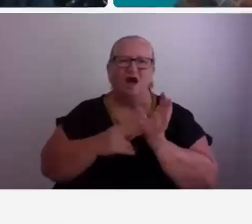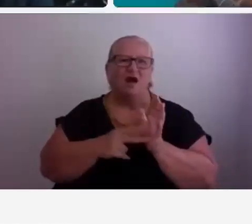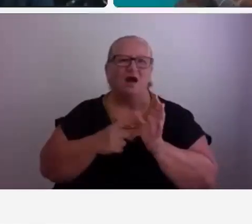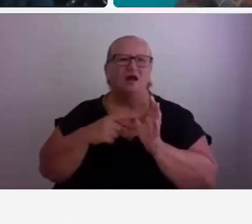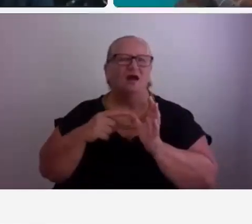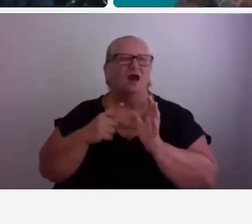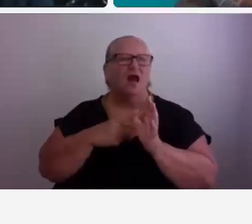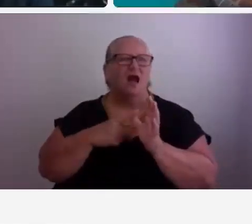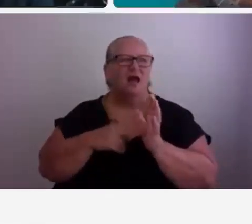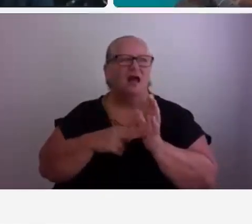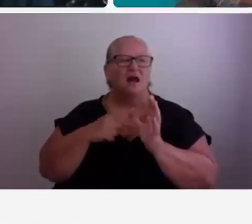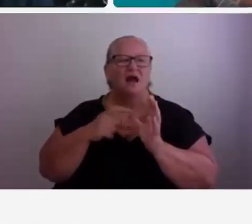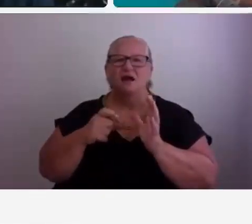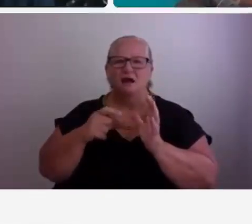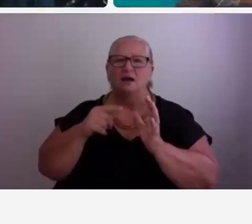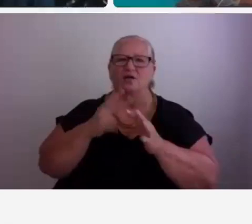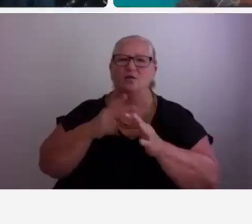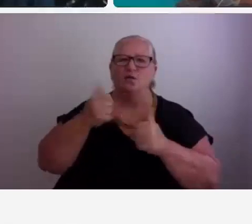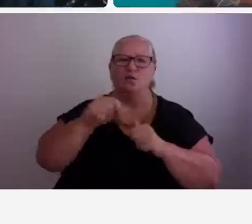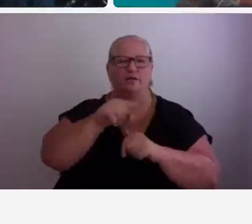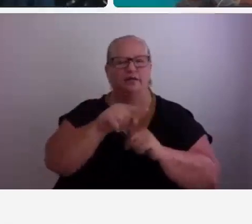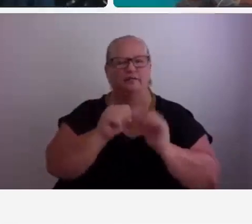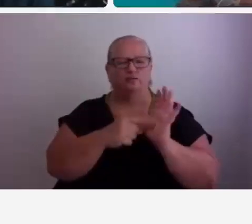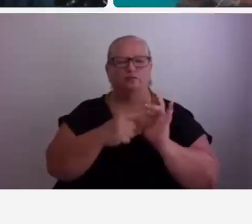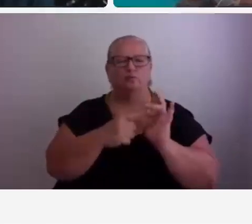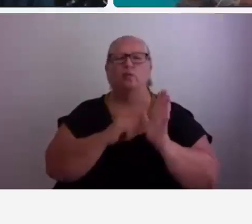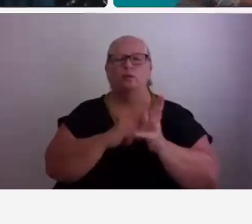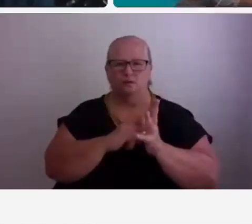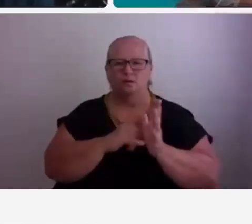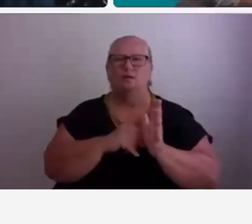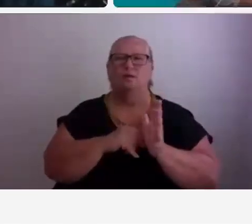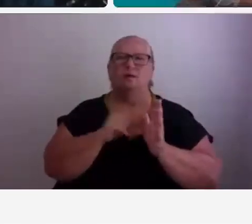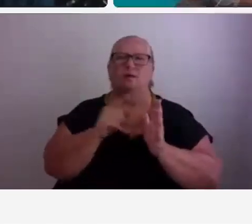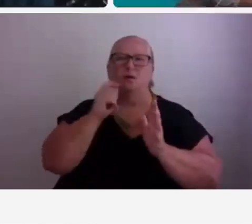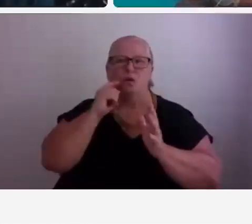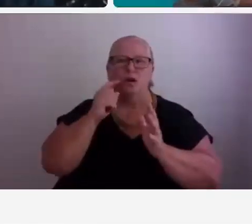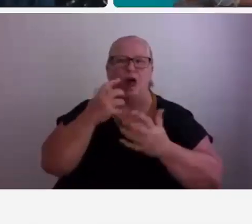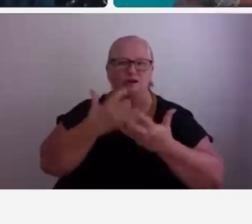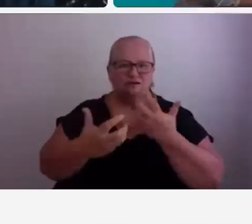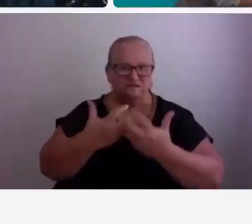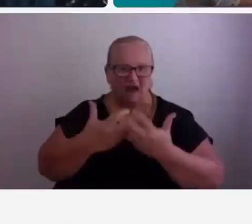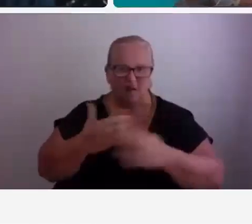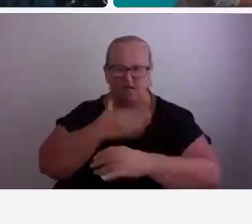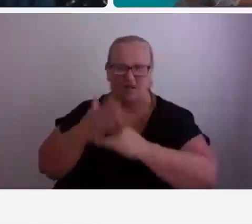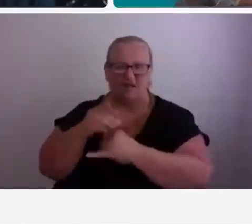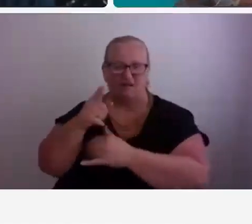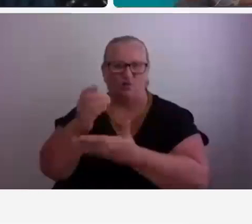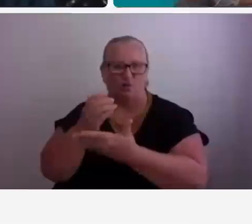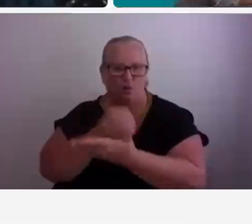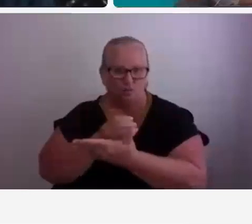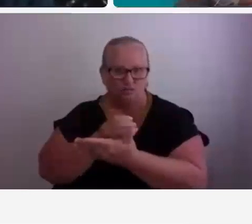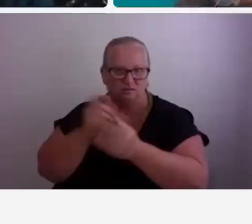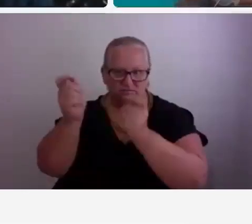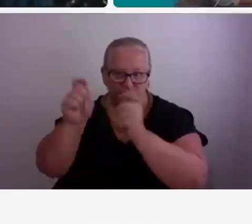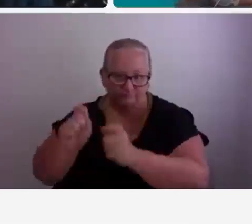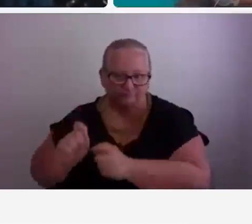assessments, utilising a standard tool. They sit an exam at the end of that training course to go, and as